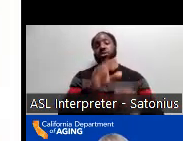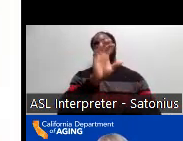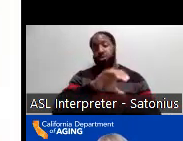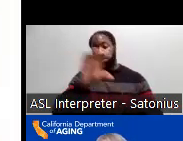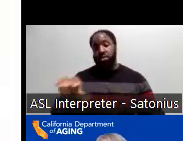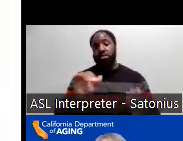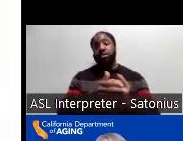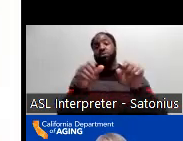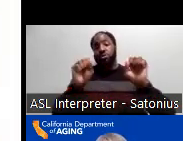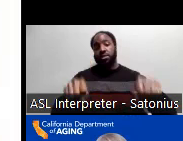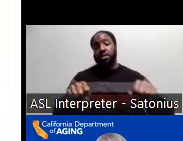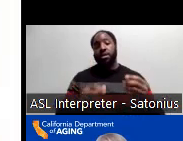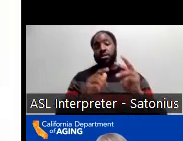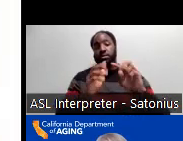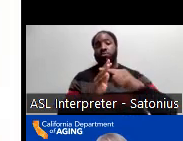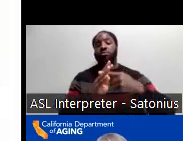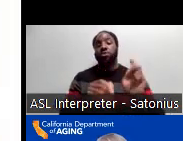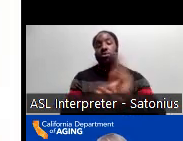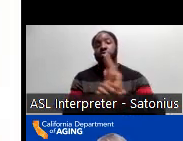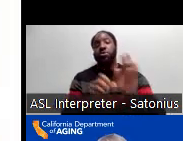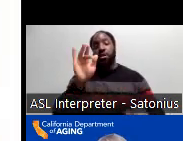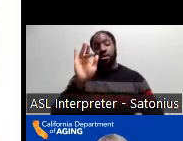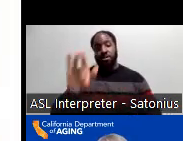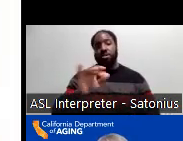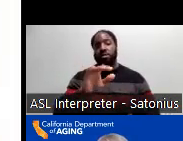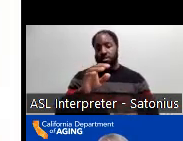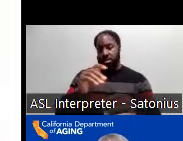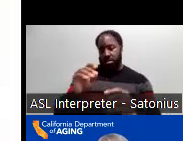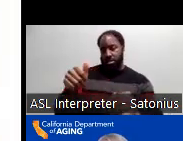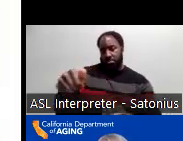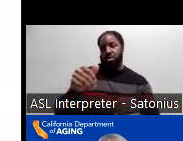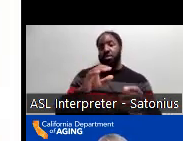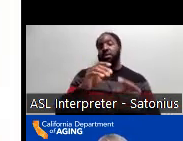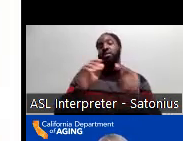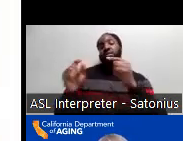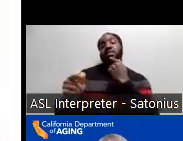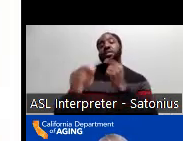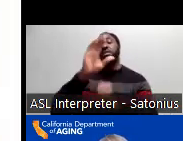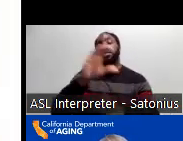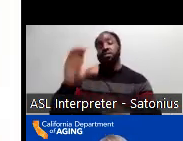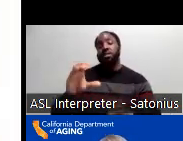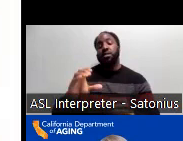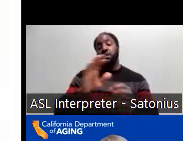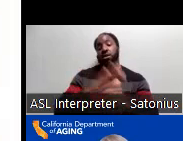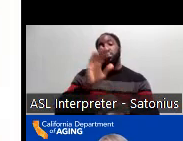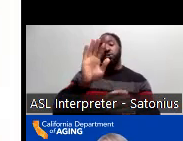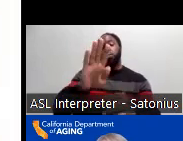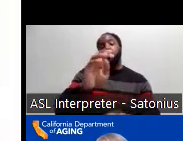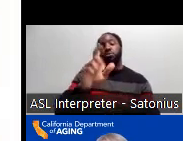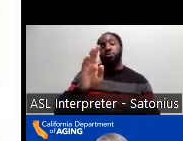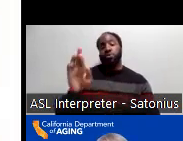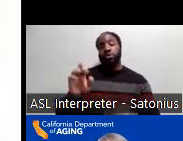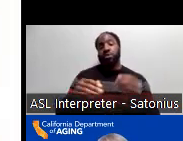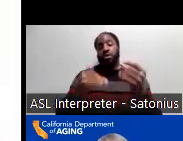you can begin using by clicking the CC button in your toolbar. Today's slides,